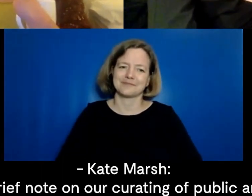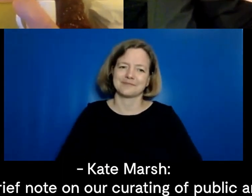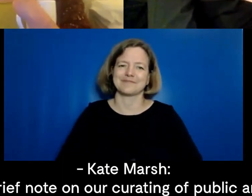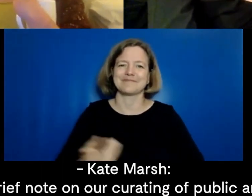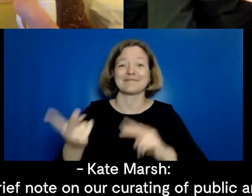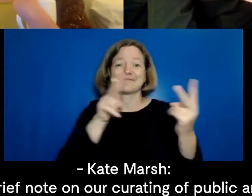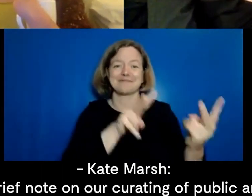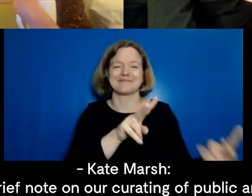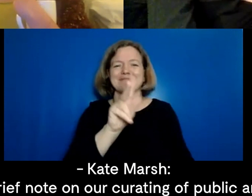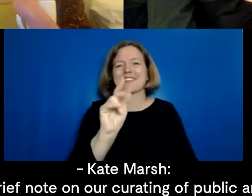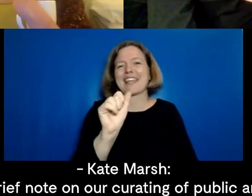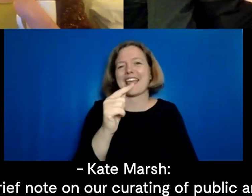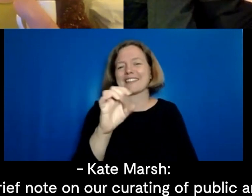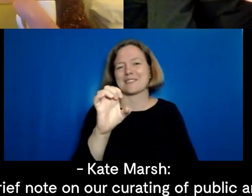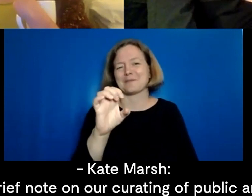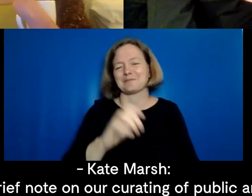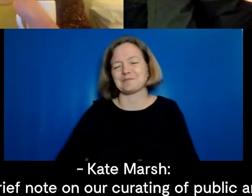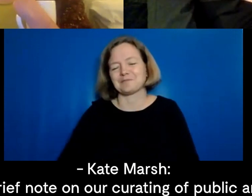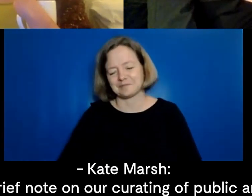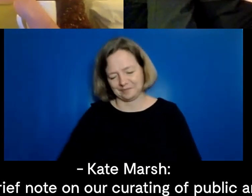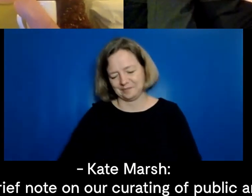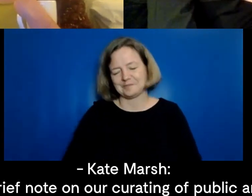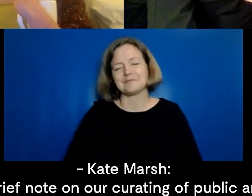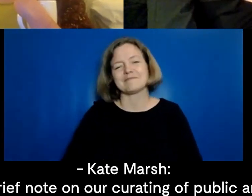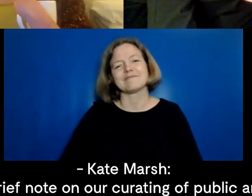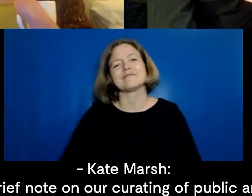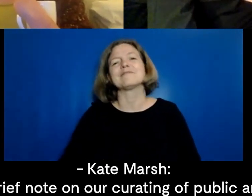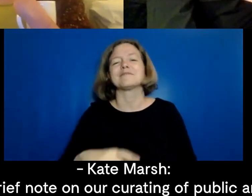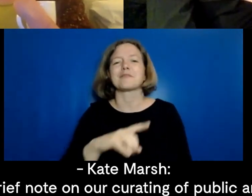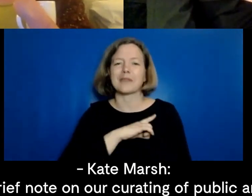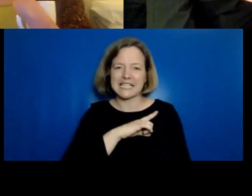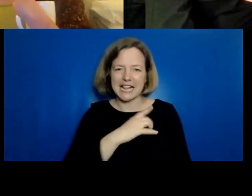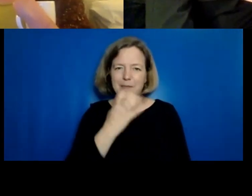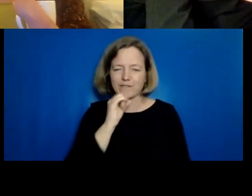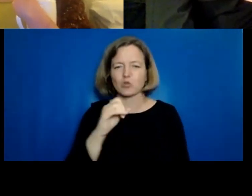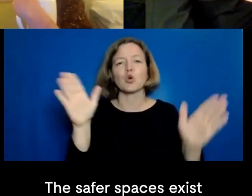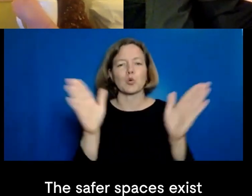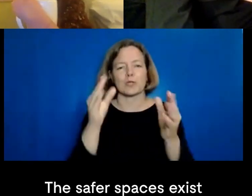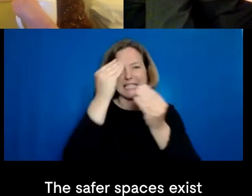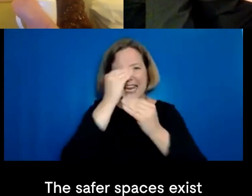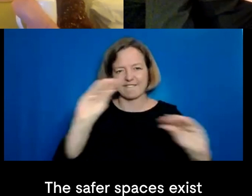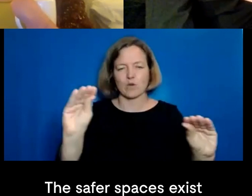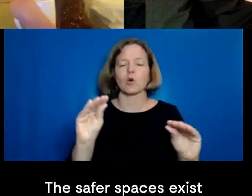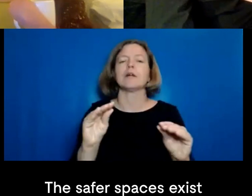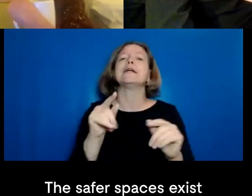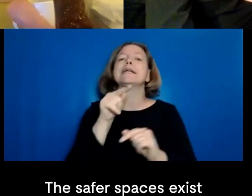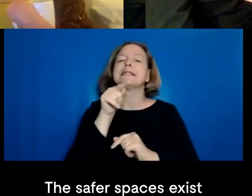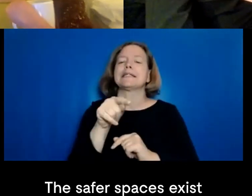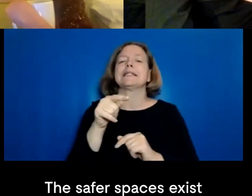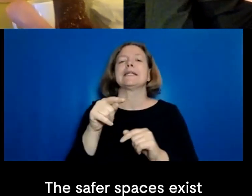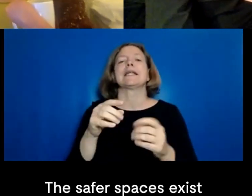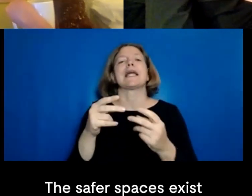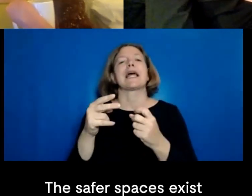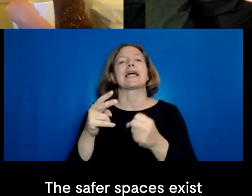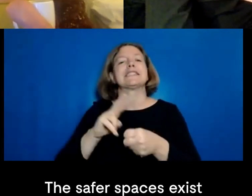Just a brief note on our curating of public and safer spaces. The safer spaces exist so